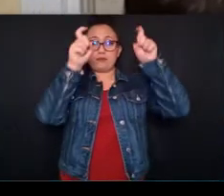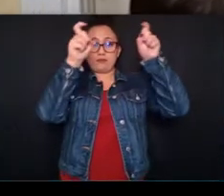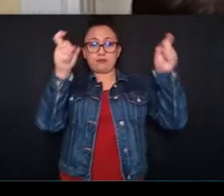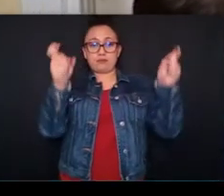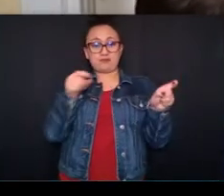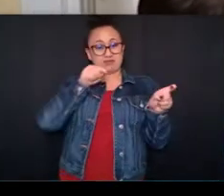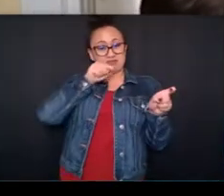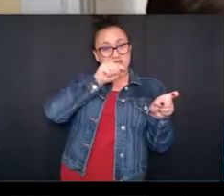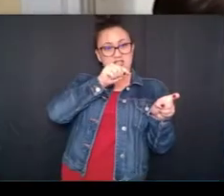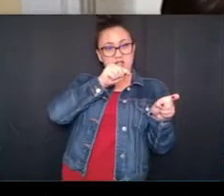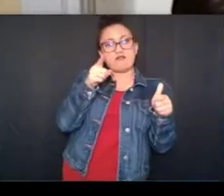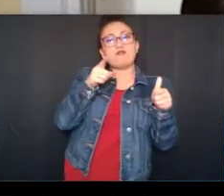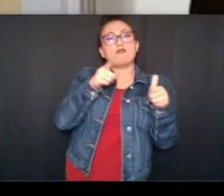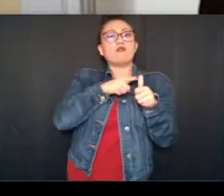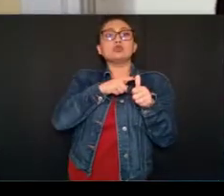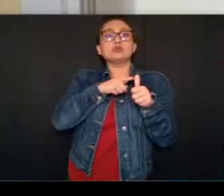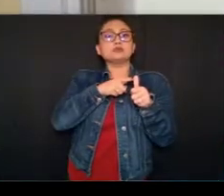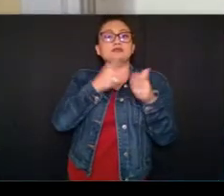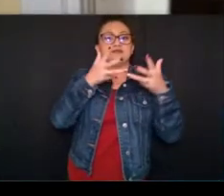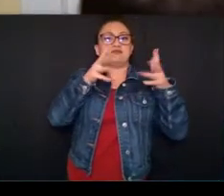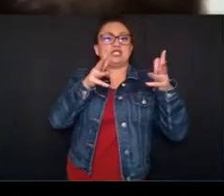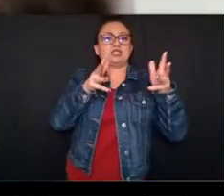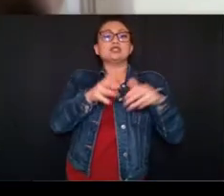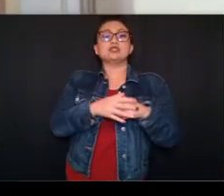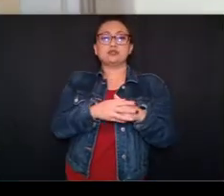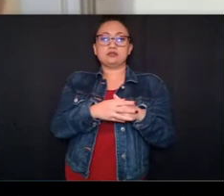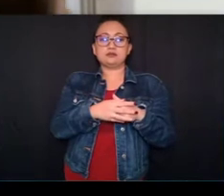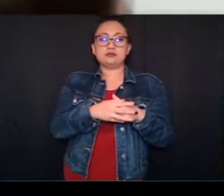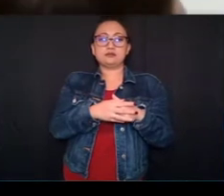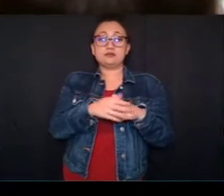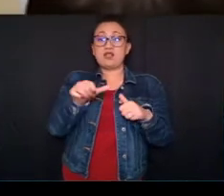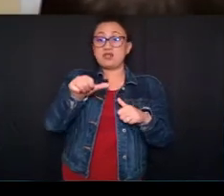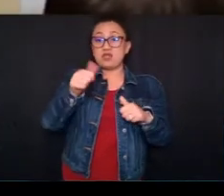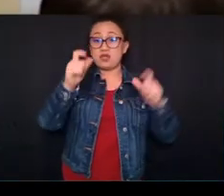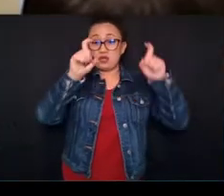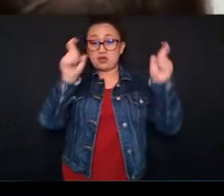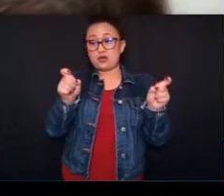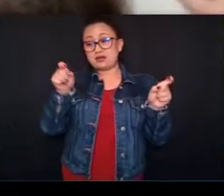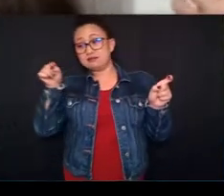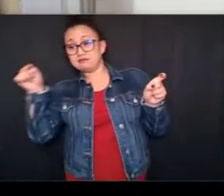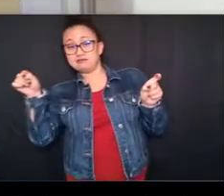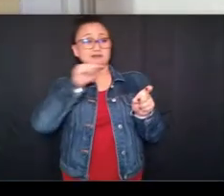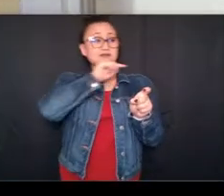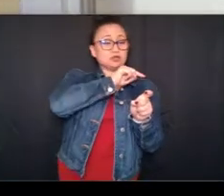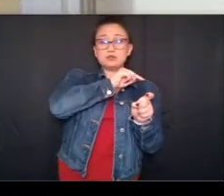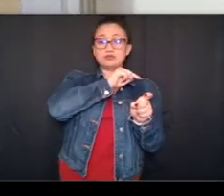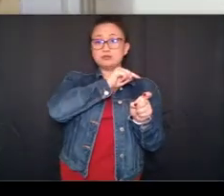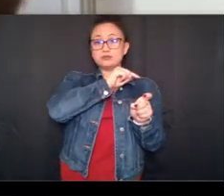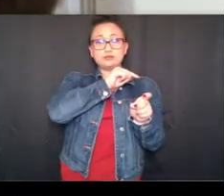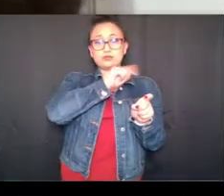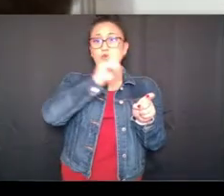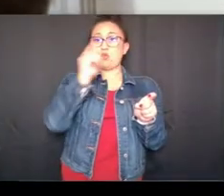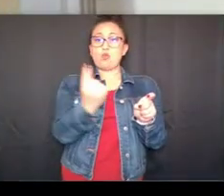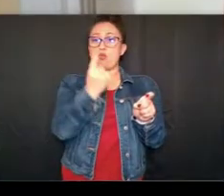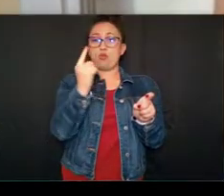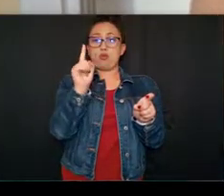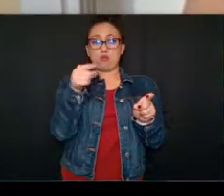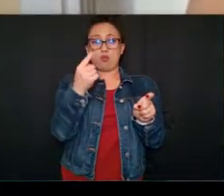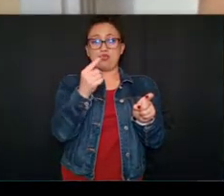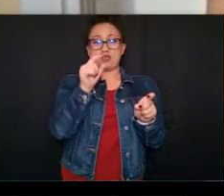first. Doesn't matter what else is happening in your problem. If you see any parentheses in your problem, you have to do what's inside of those guys